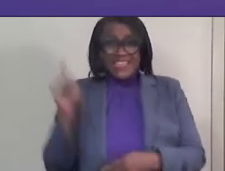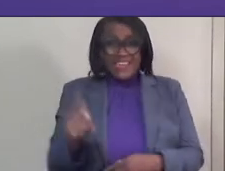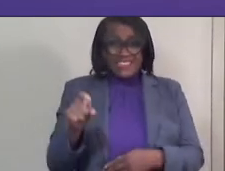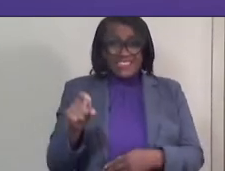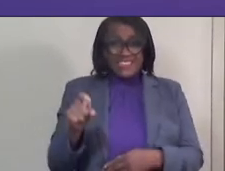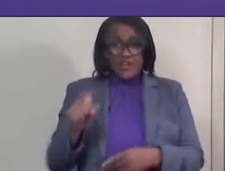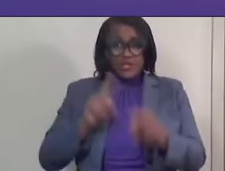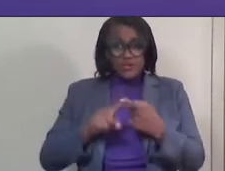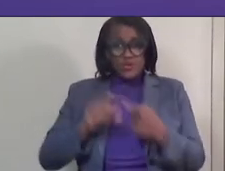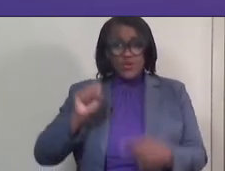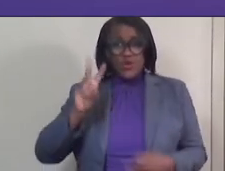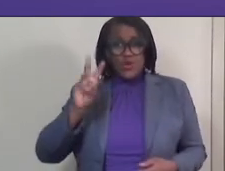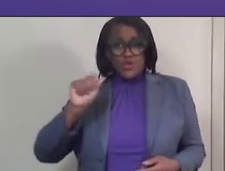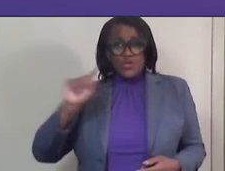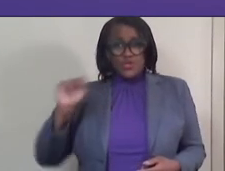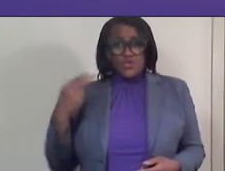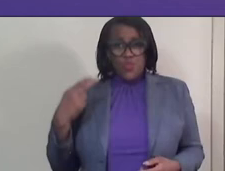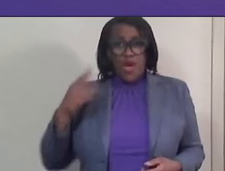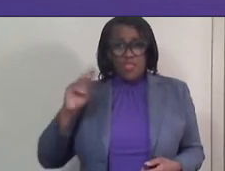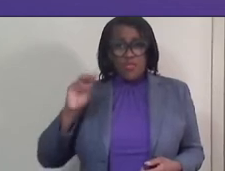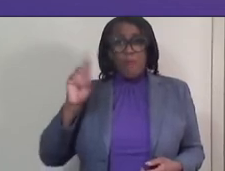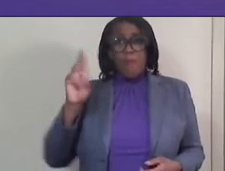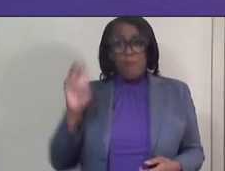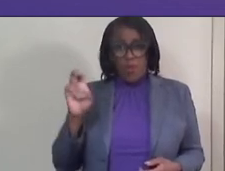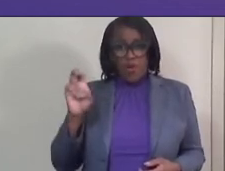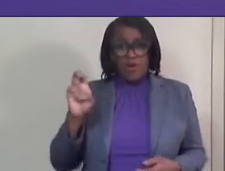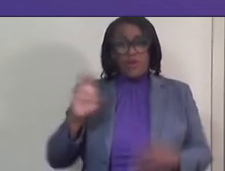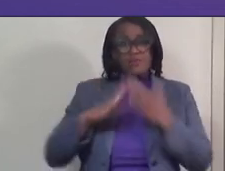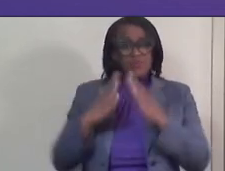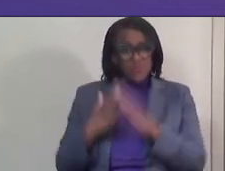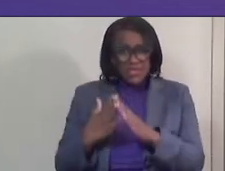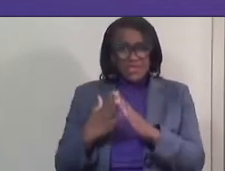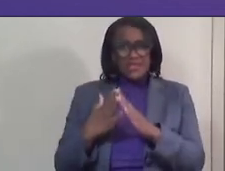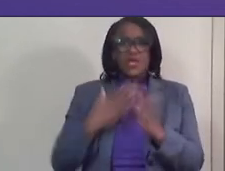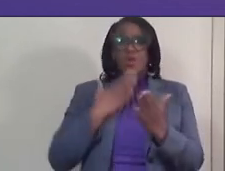Swarthmore's community's well-being and justice.